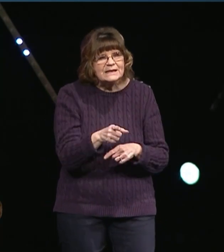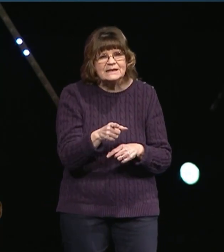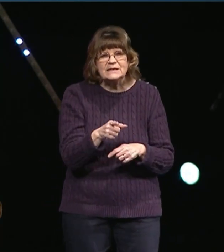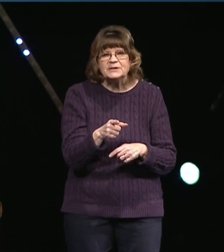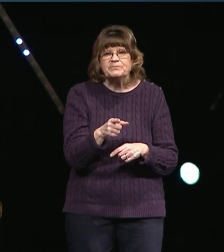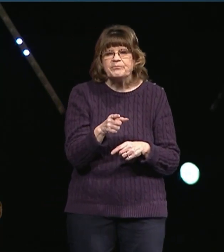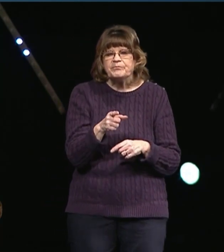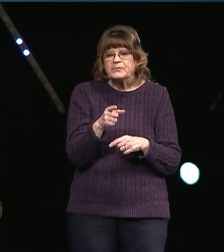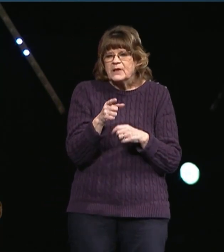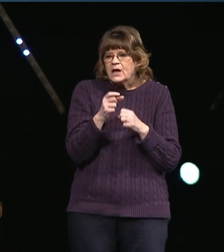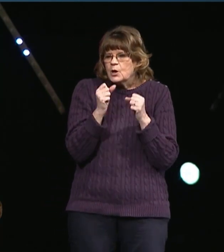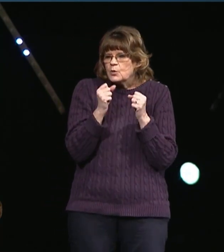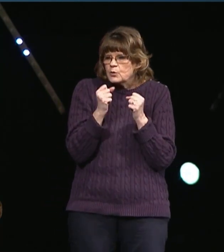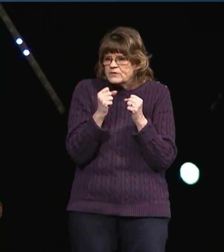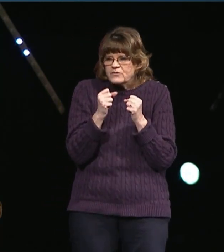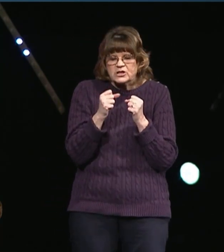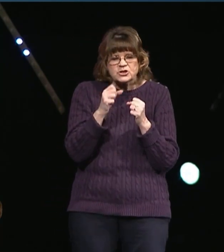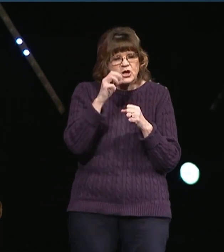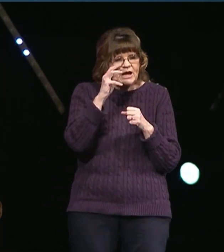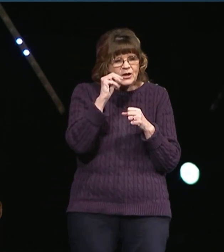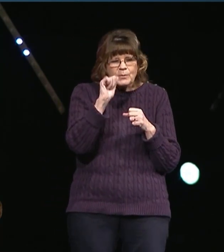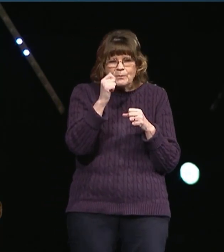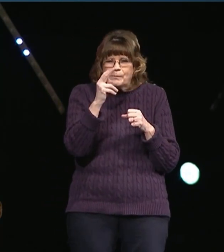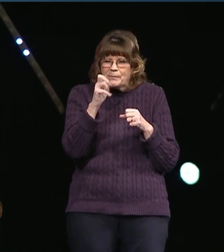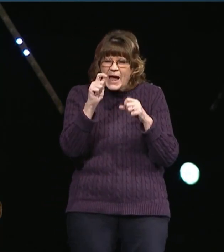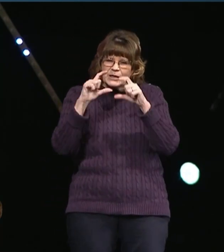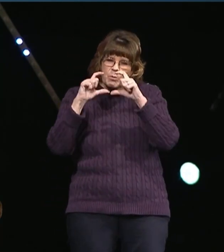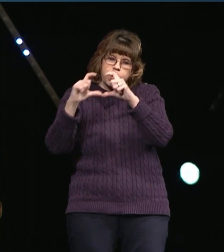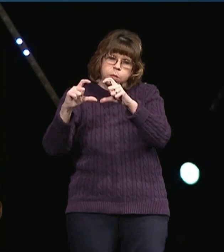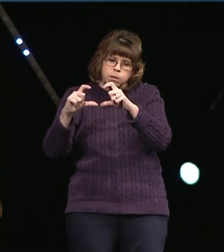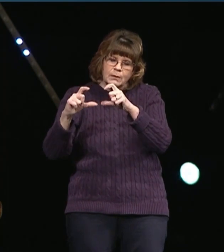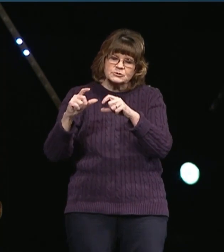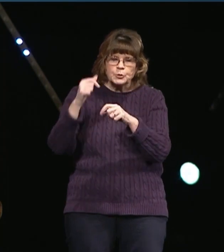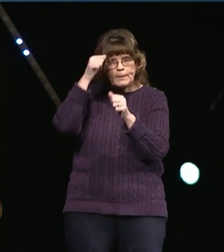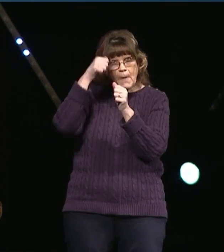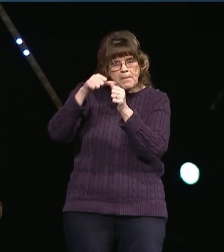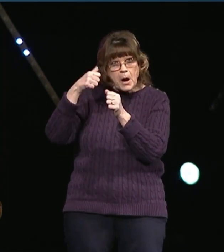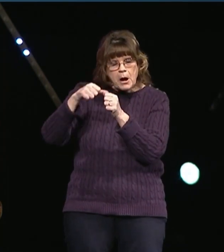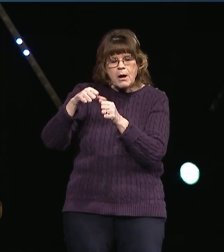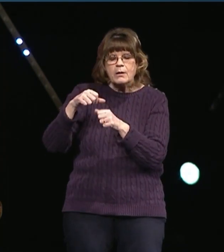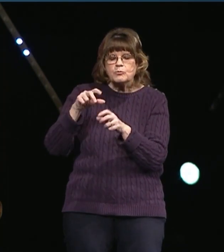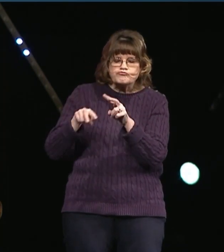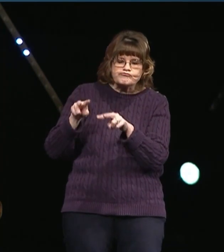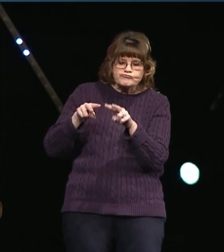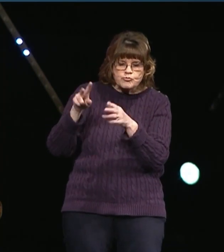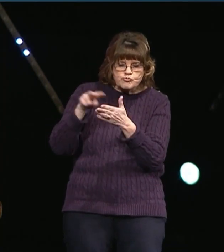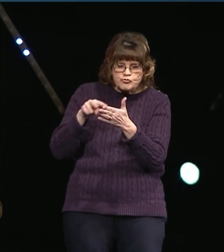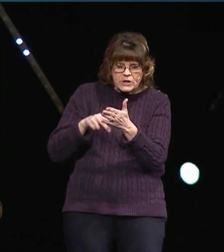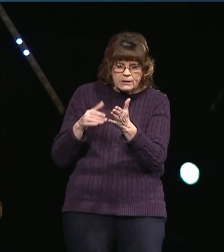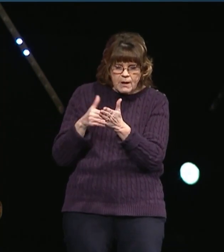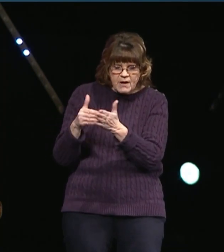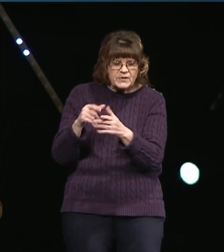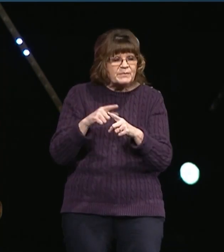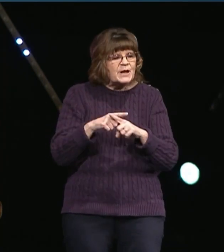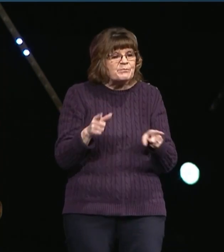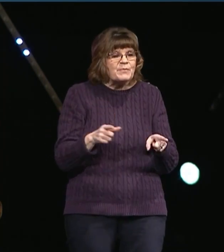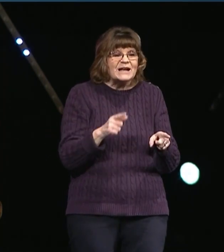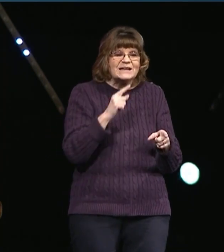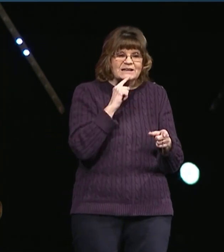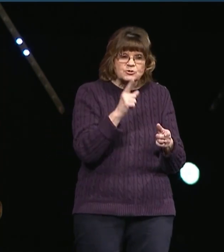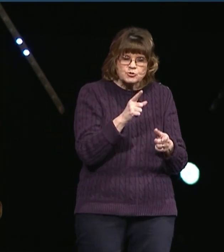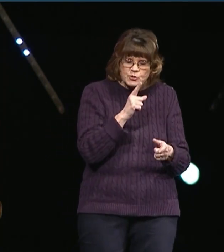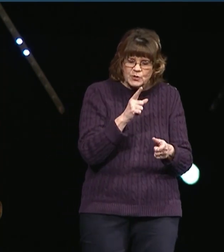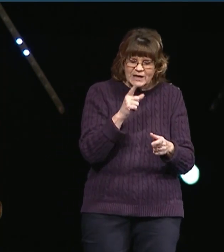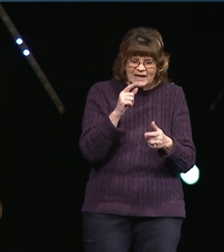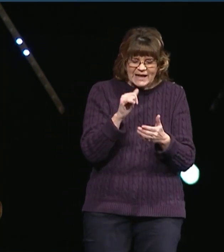a refrigerator magnet kind of saying, but it's not really gospel. It's accurate, but it's only